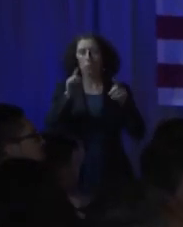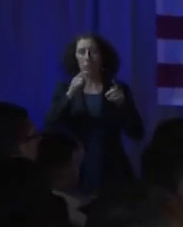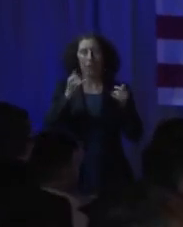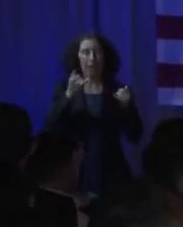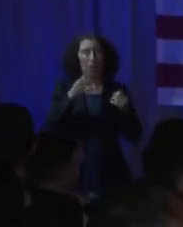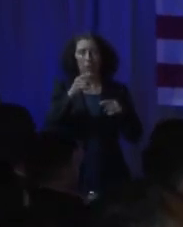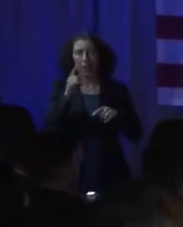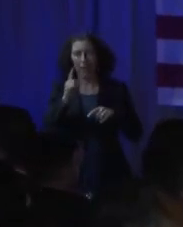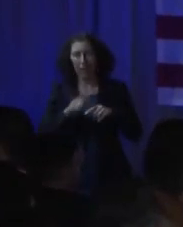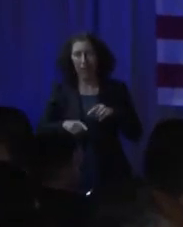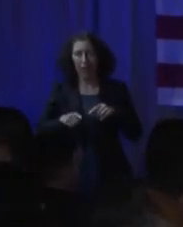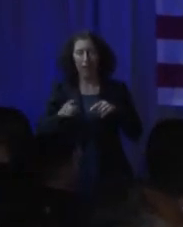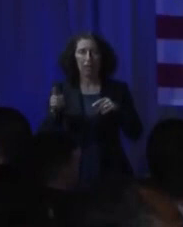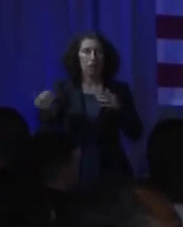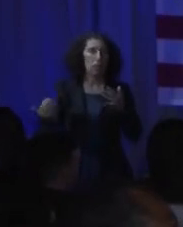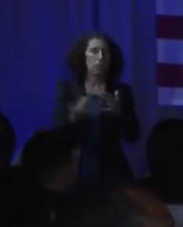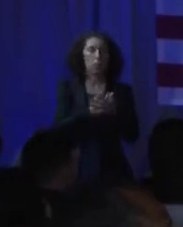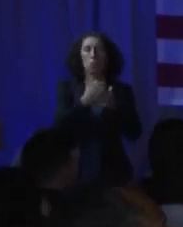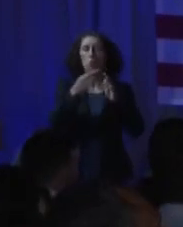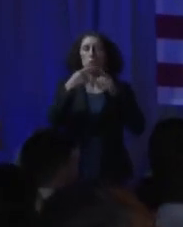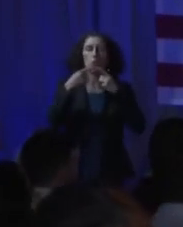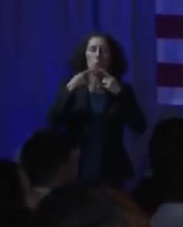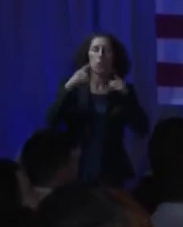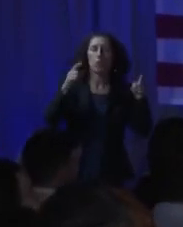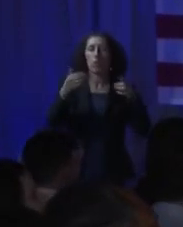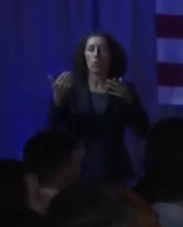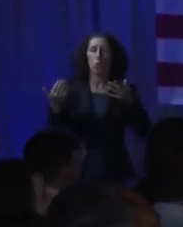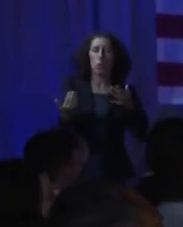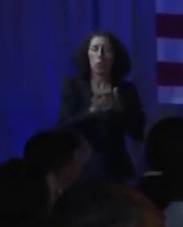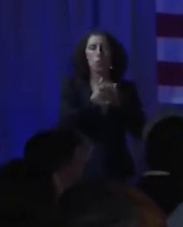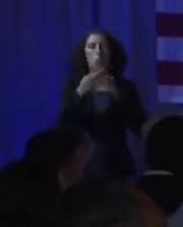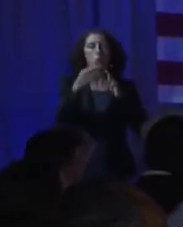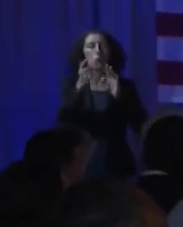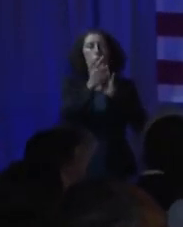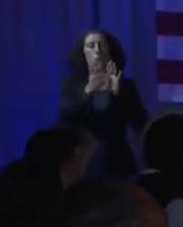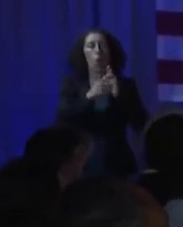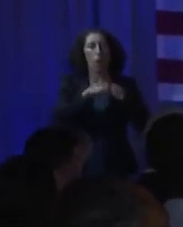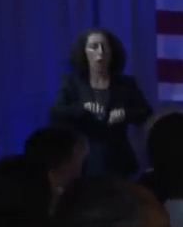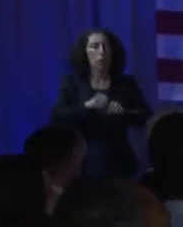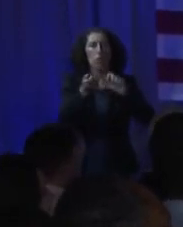Delgado. Reporting live from Hochul headquarters, I'm Marcia Kramer, CBS 2 News. Okay, Marcia, thank you.